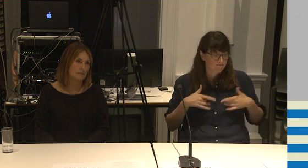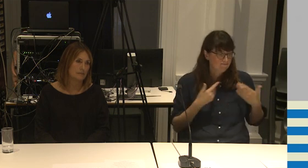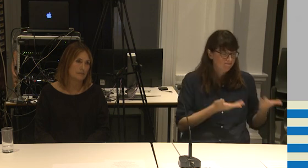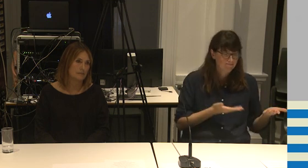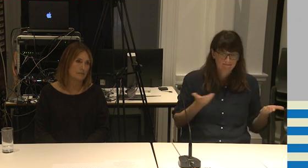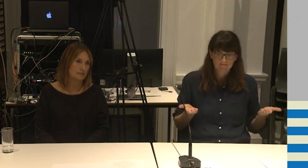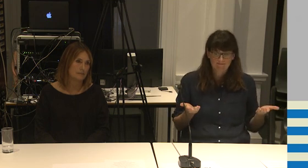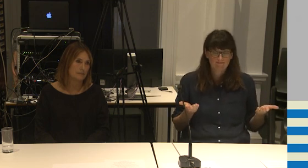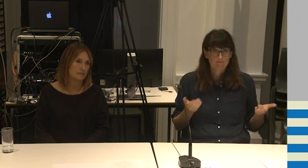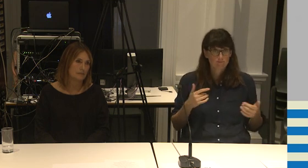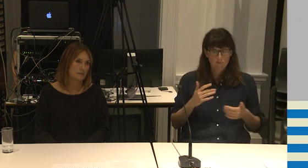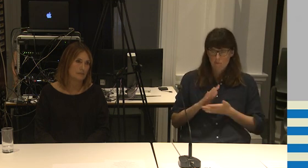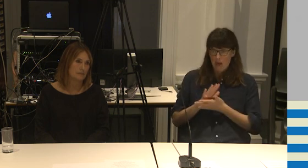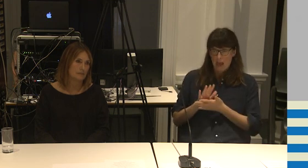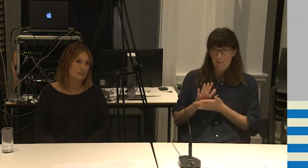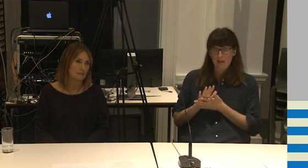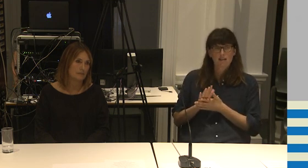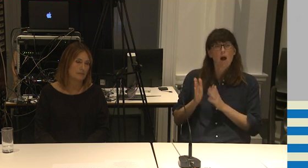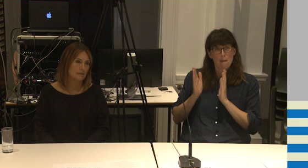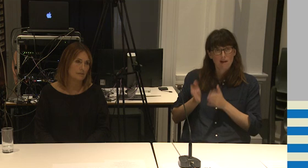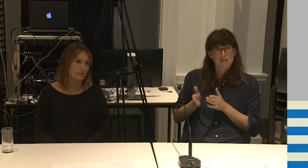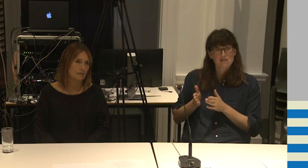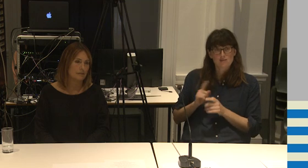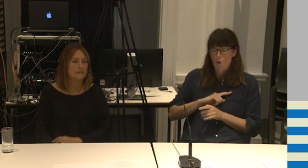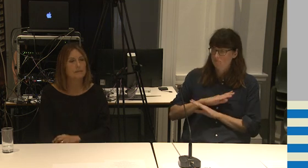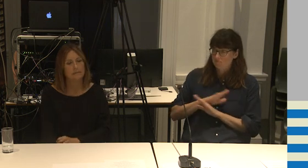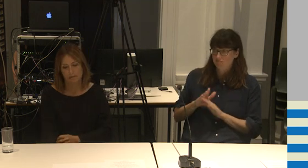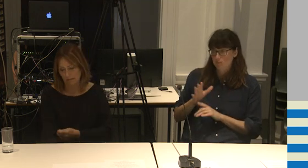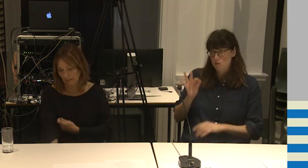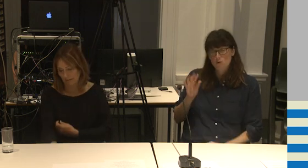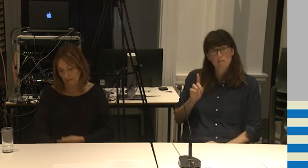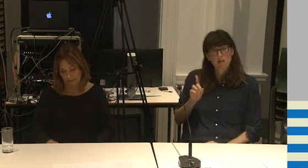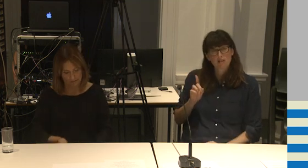I have to, because it doesn't give me the choice.